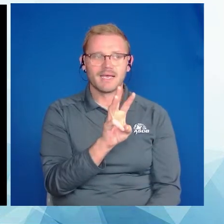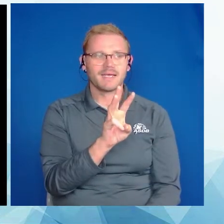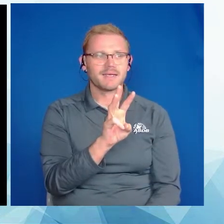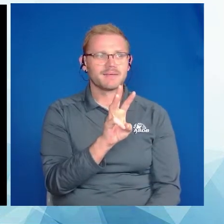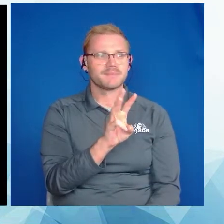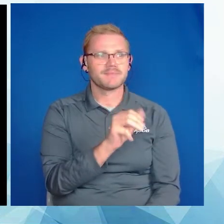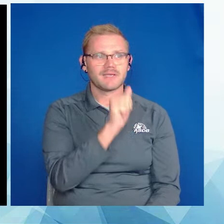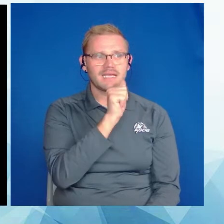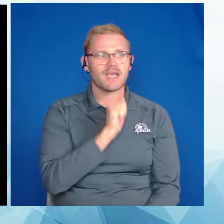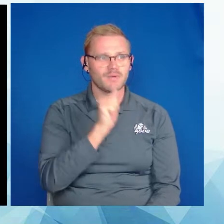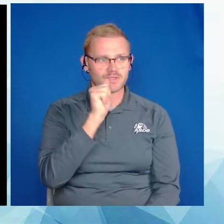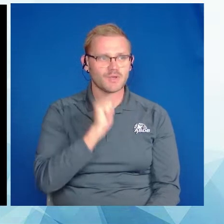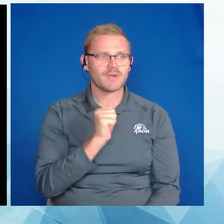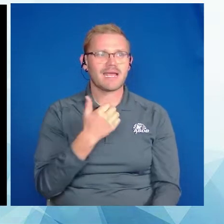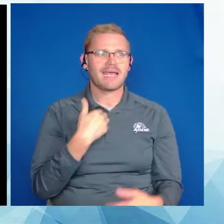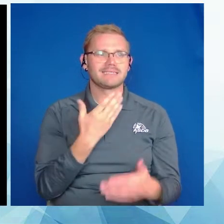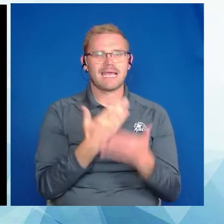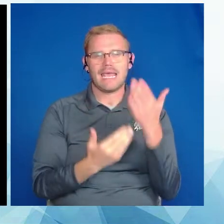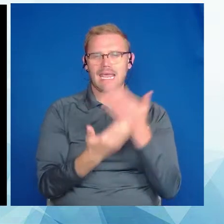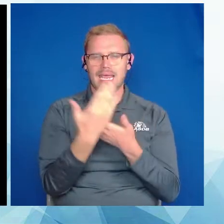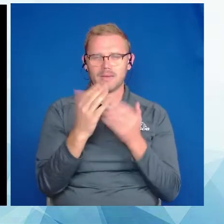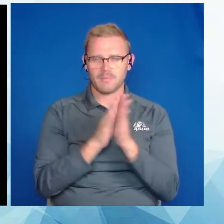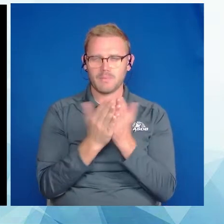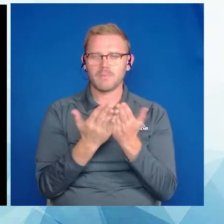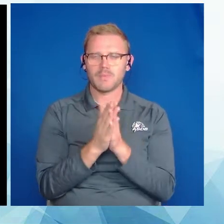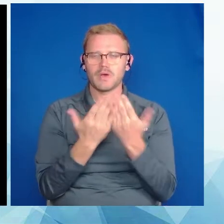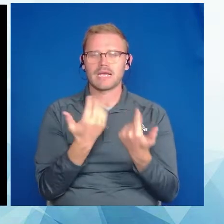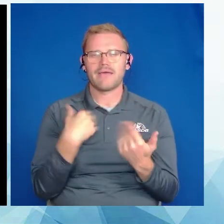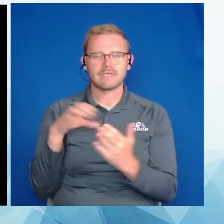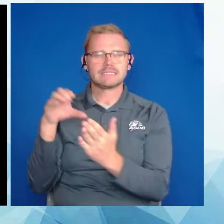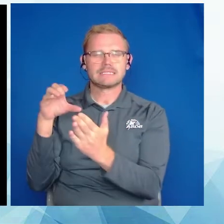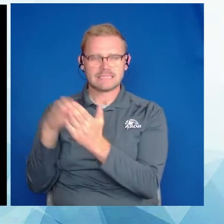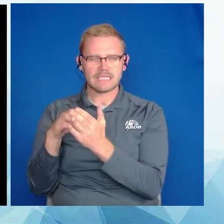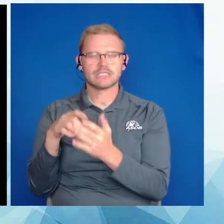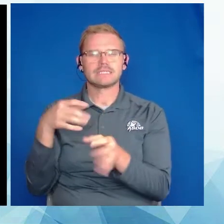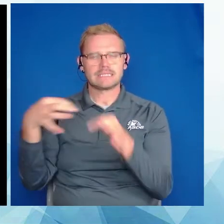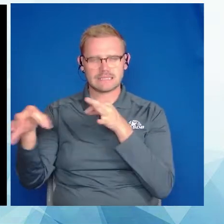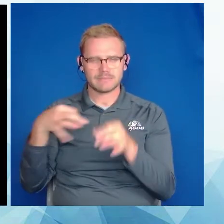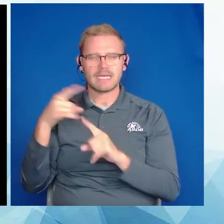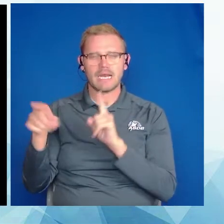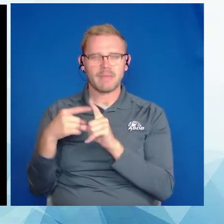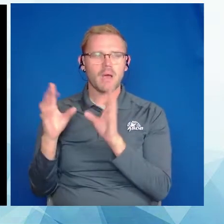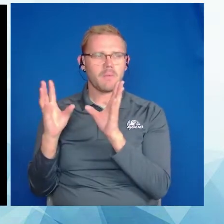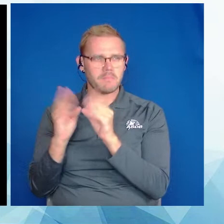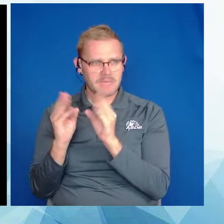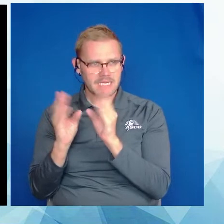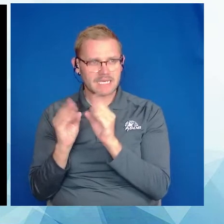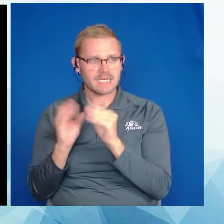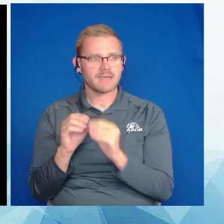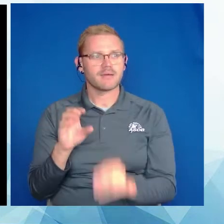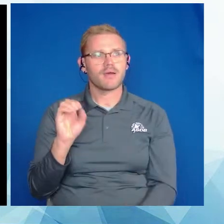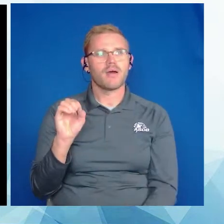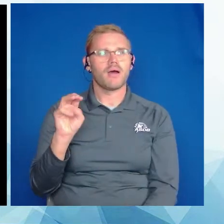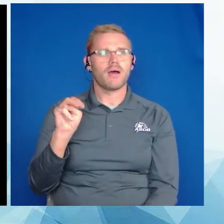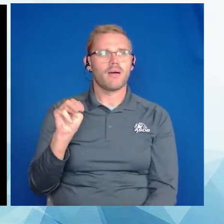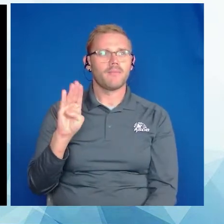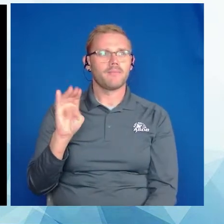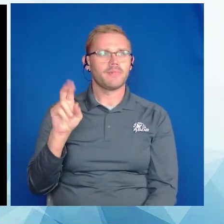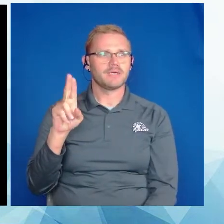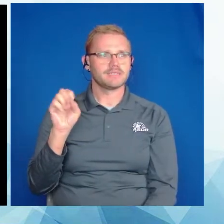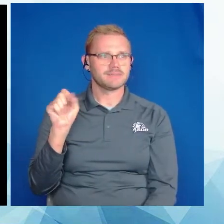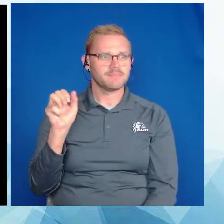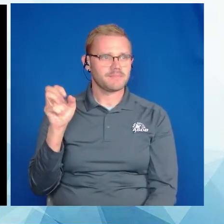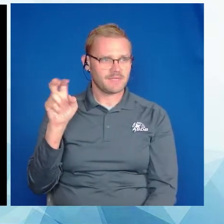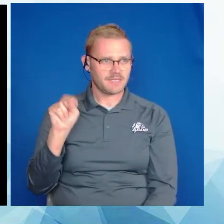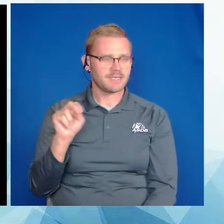Arizona Attorney General Handbook, and it has a section on open meeting. The Ombudsman has a section. Ombudsman